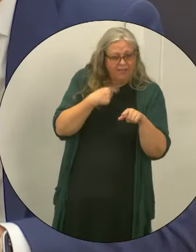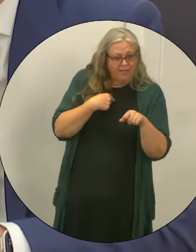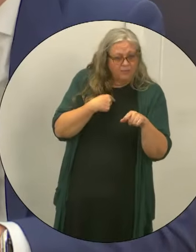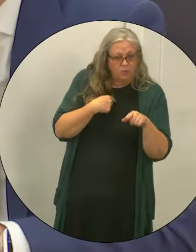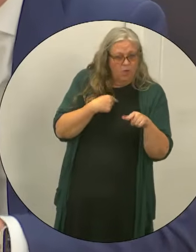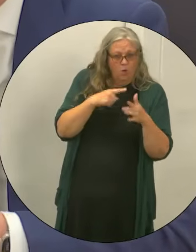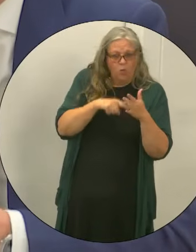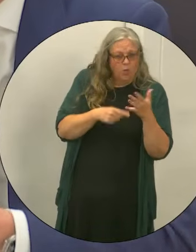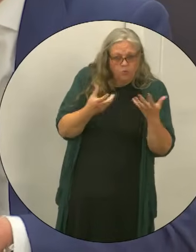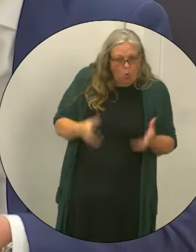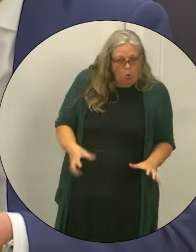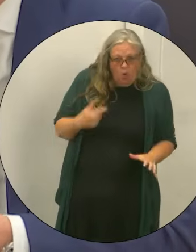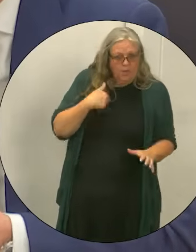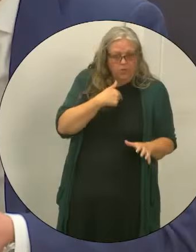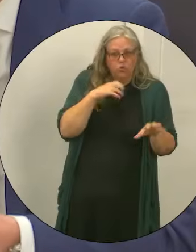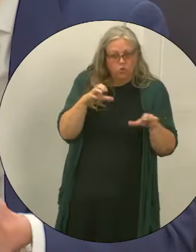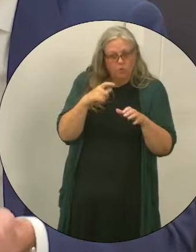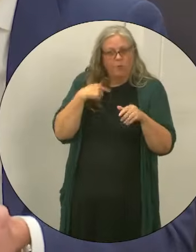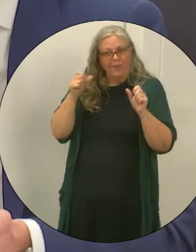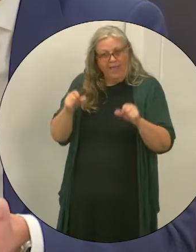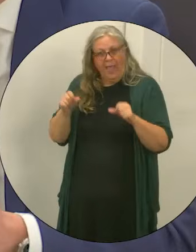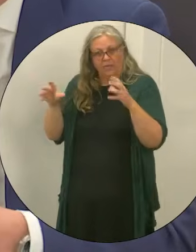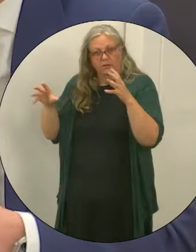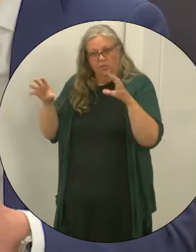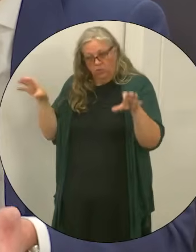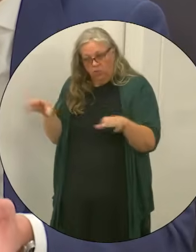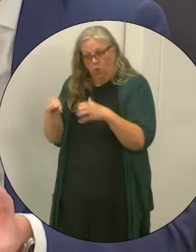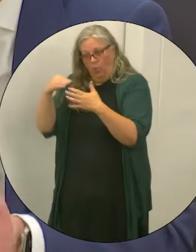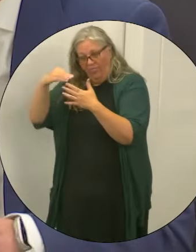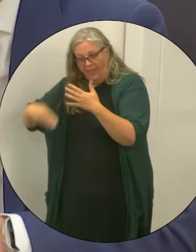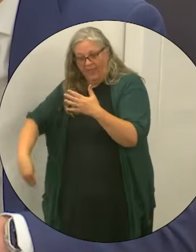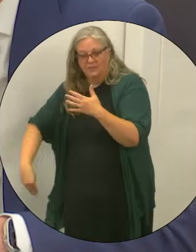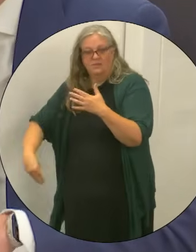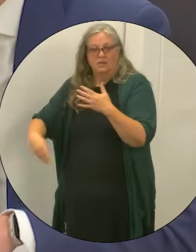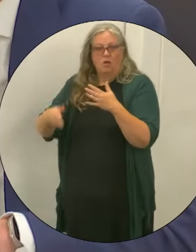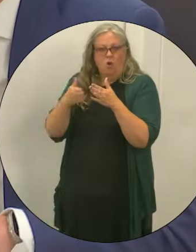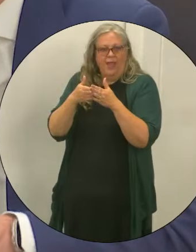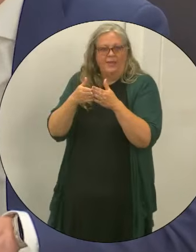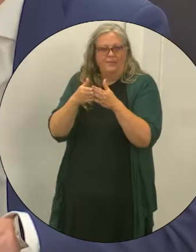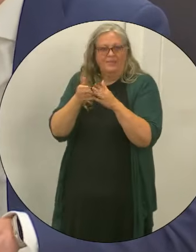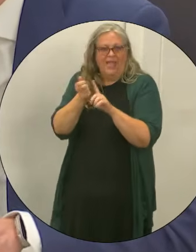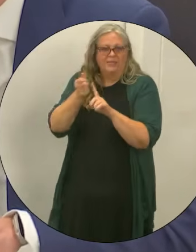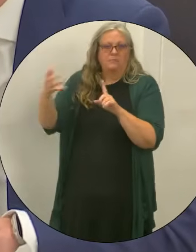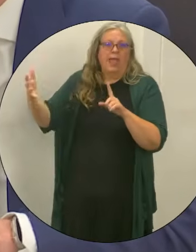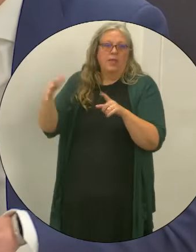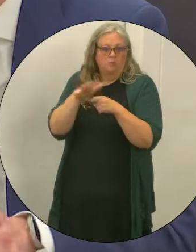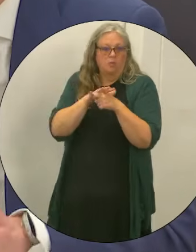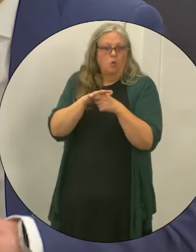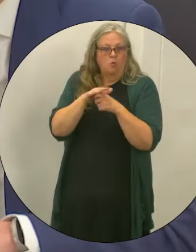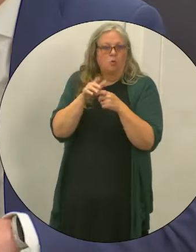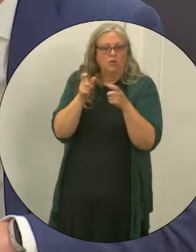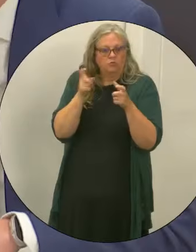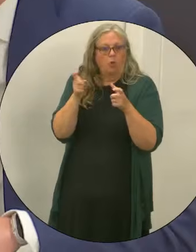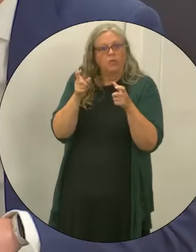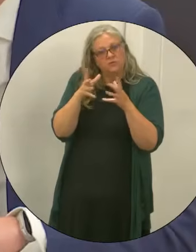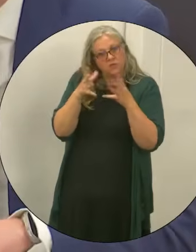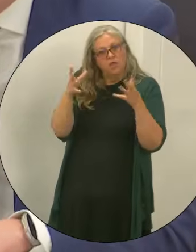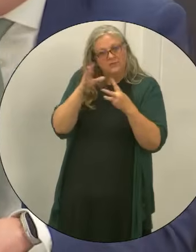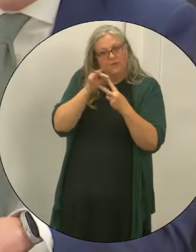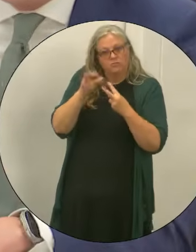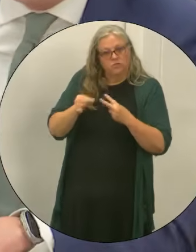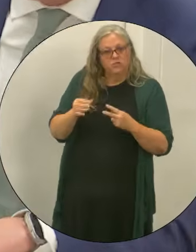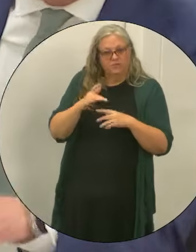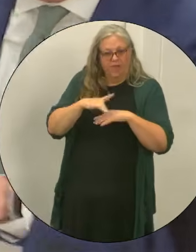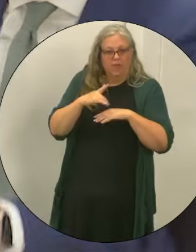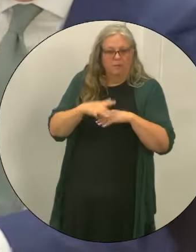with our facilities, but let us do everything else and keep that local control or expand that local control. So there's lots of options available, and I just wanted to put that out